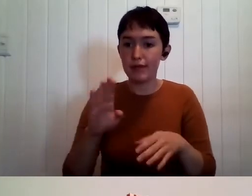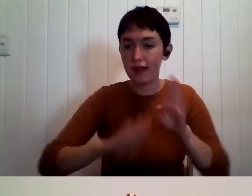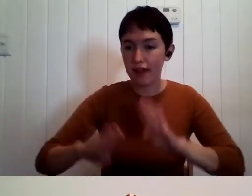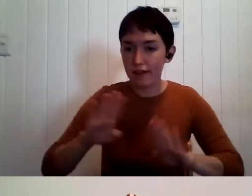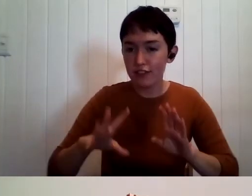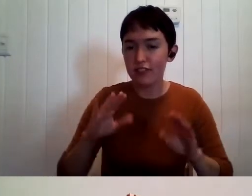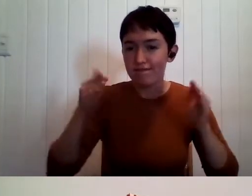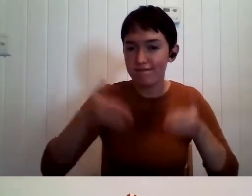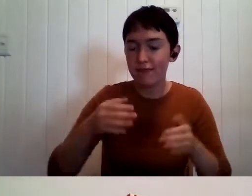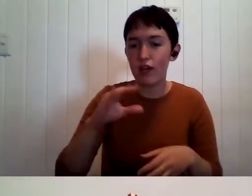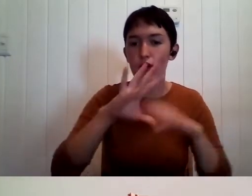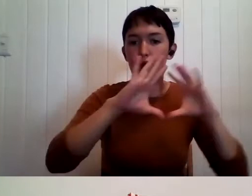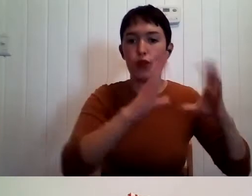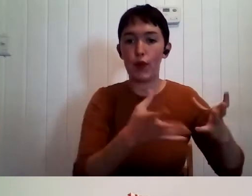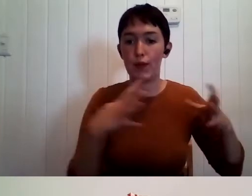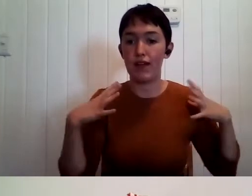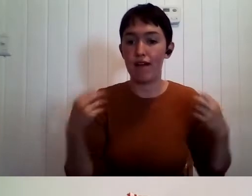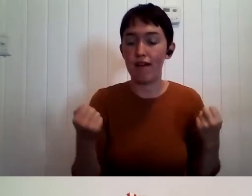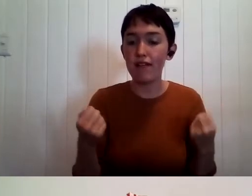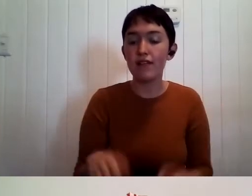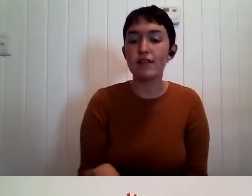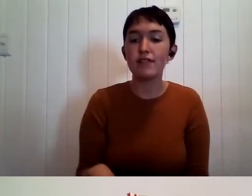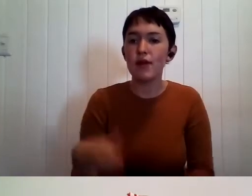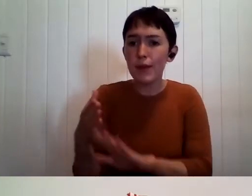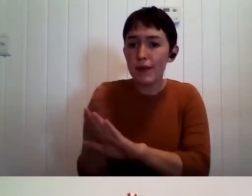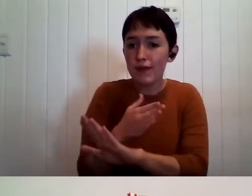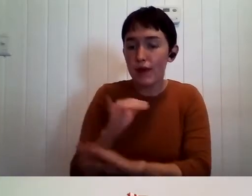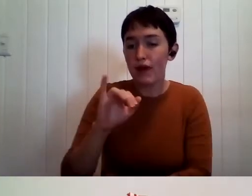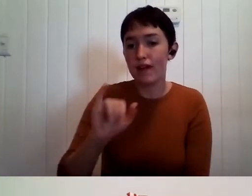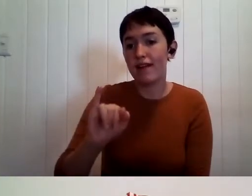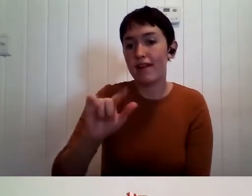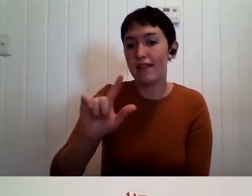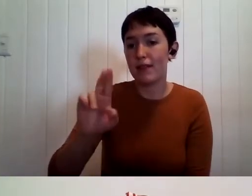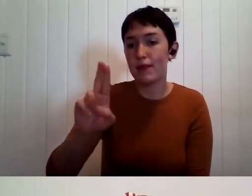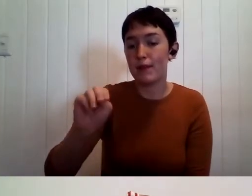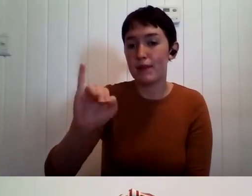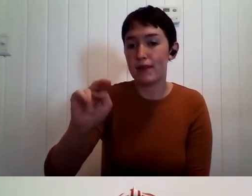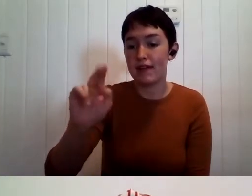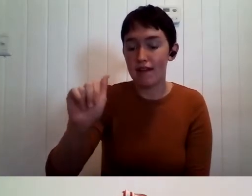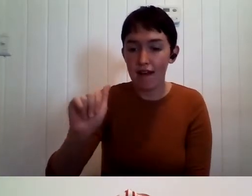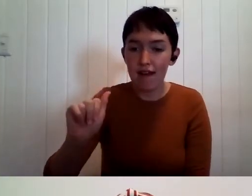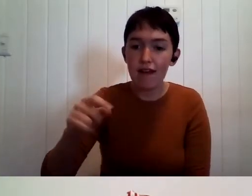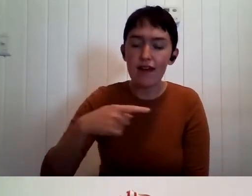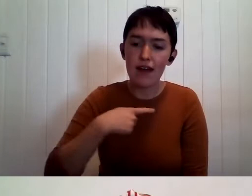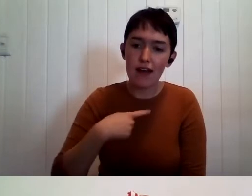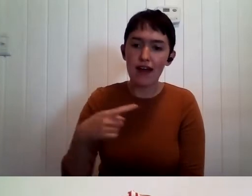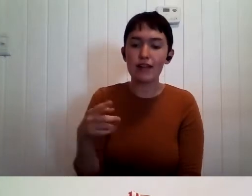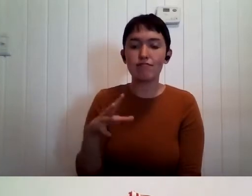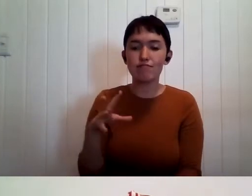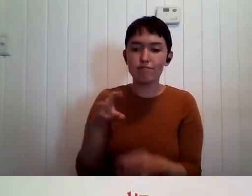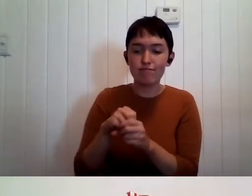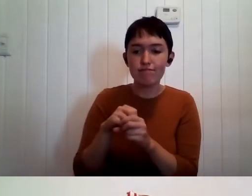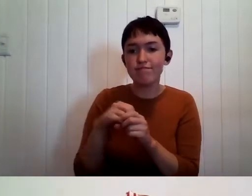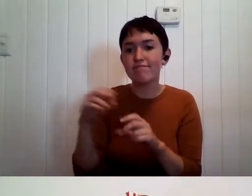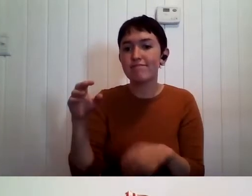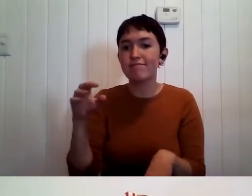got to Illumina, I was actually doing COVID testing, still in the lab, working with some pretty gross samples